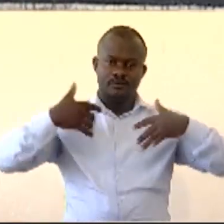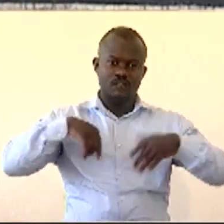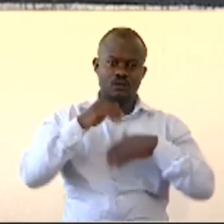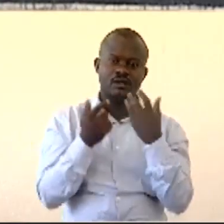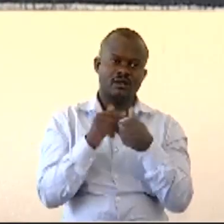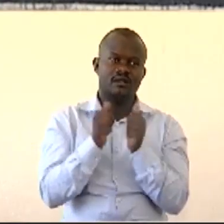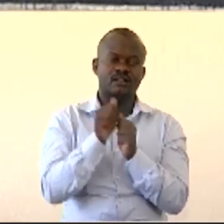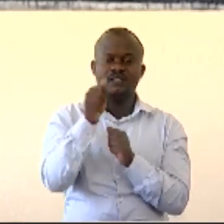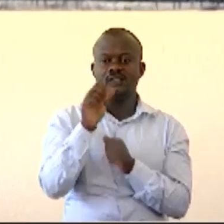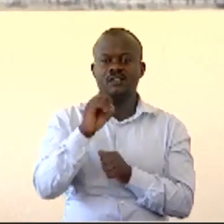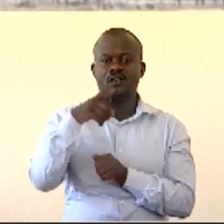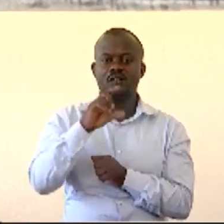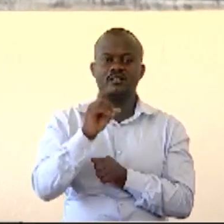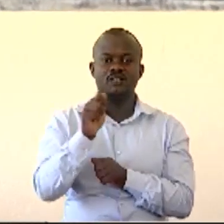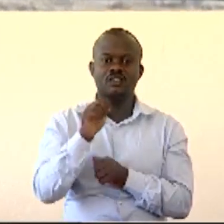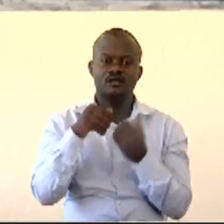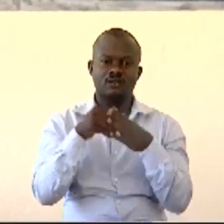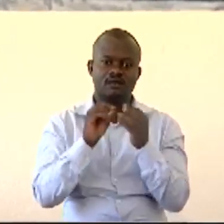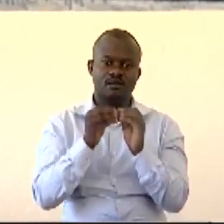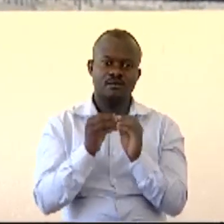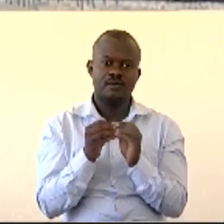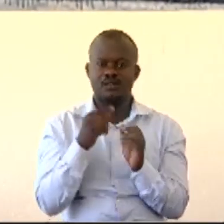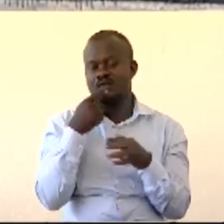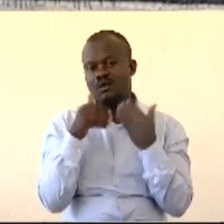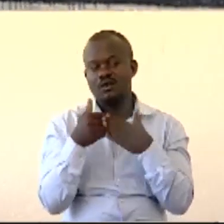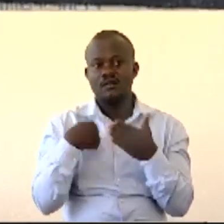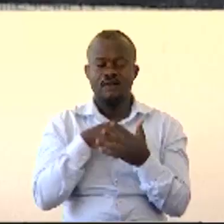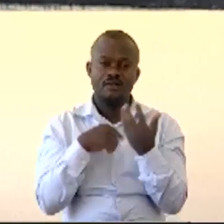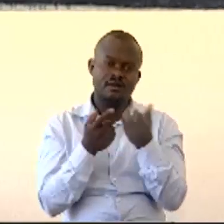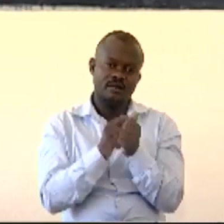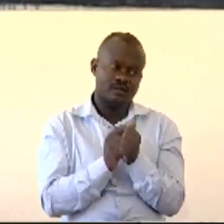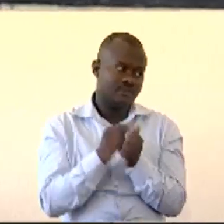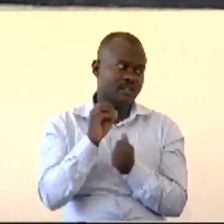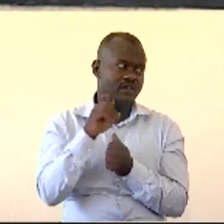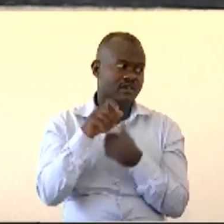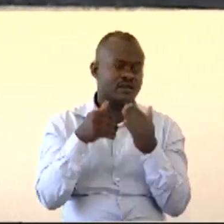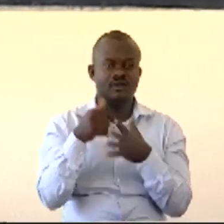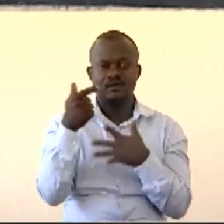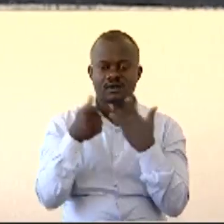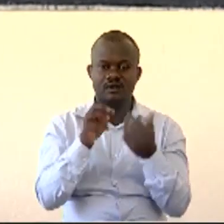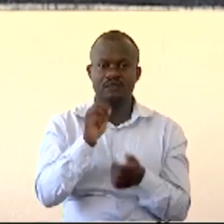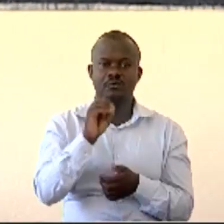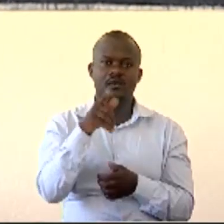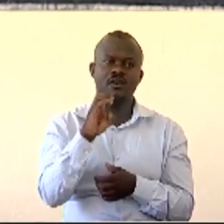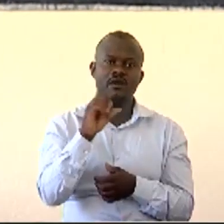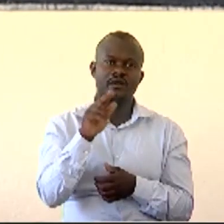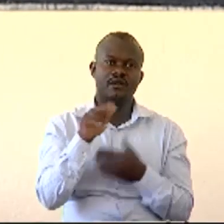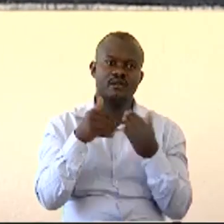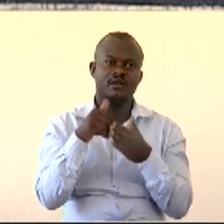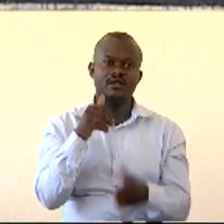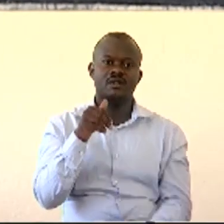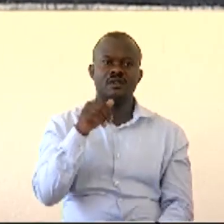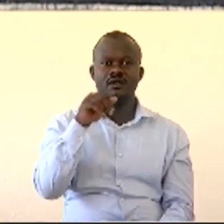these oxidation numbers. So we can calculate the oxidation number of this molecule, which is sulfuric